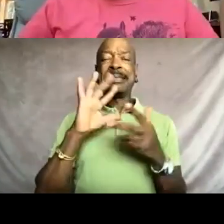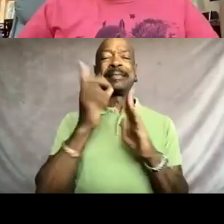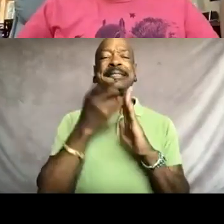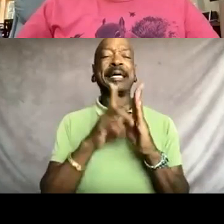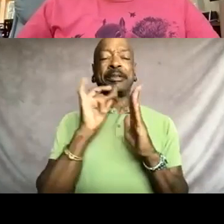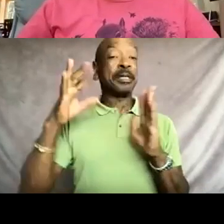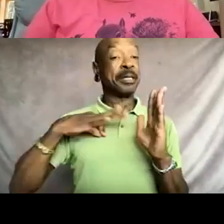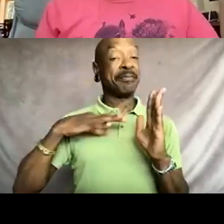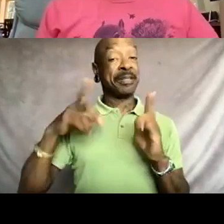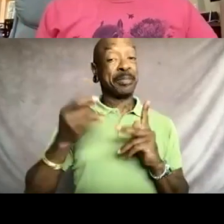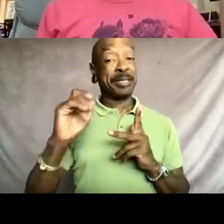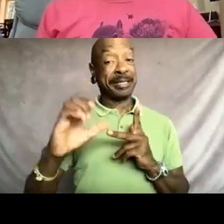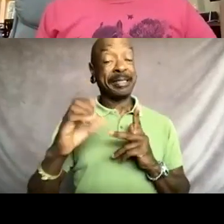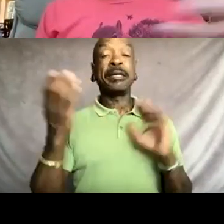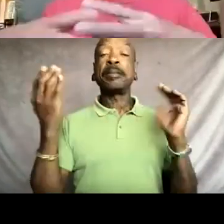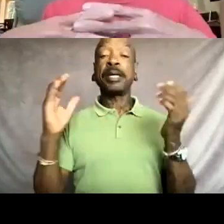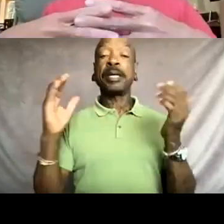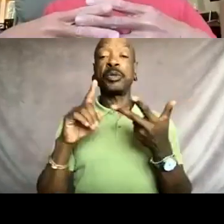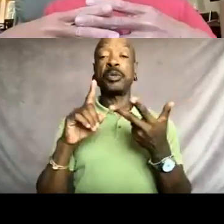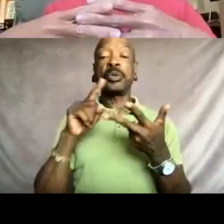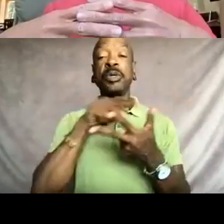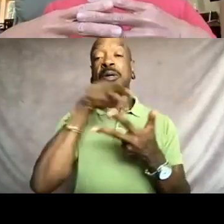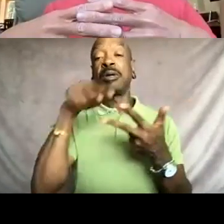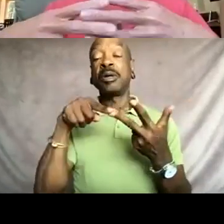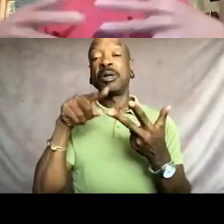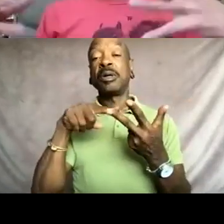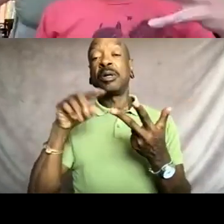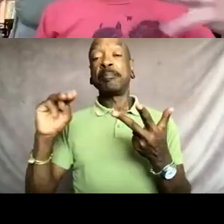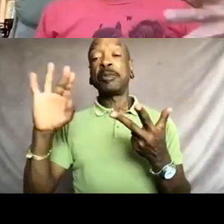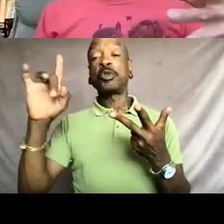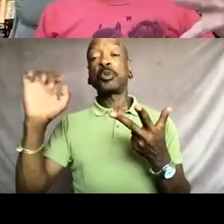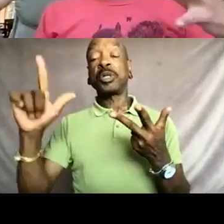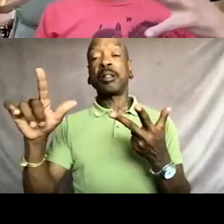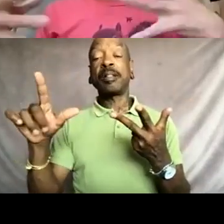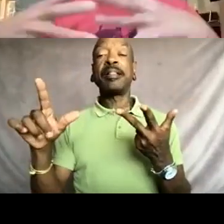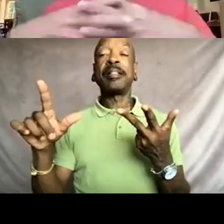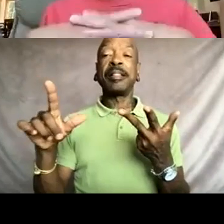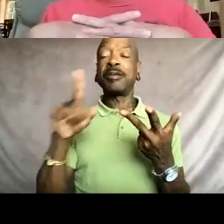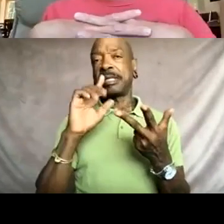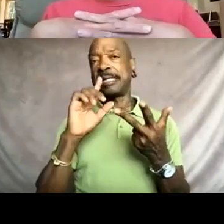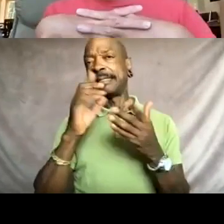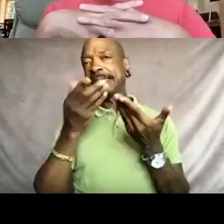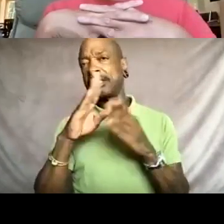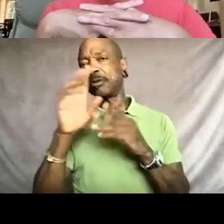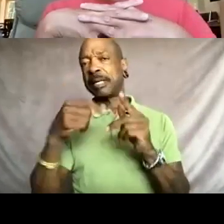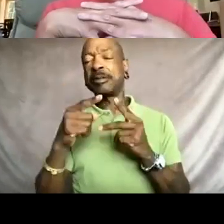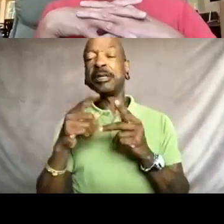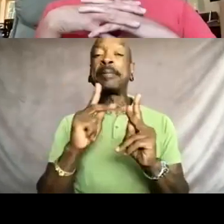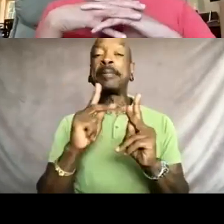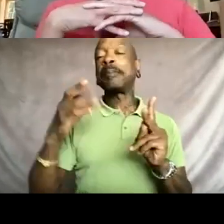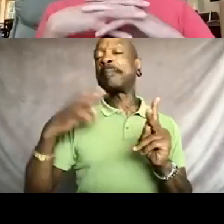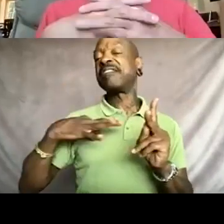public, compared to mutual benefit organizations that are generally about a group of people benefiting